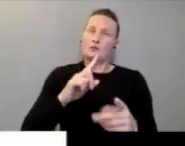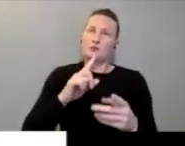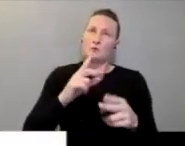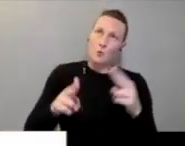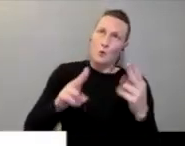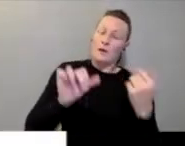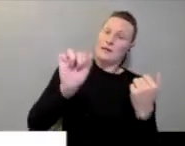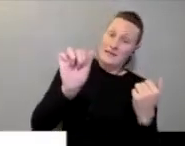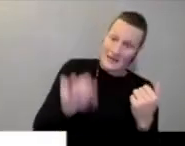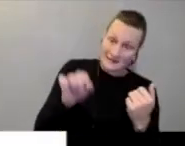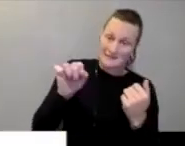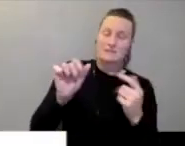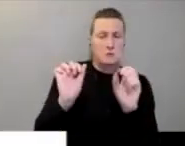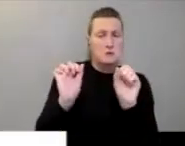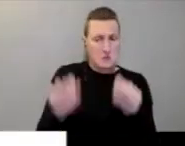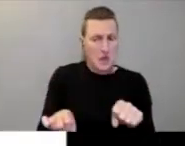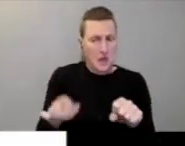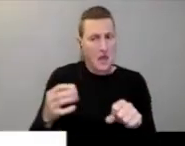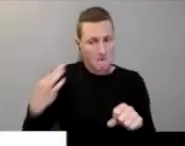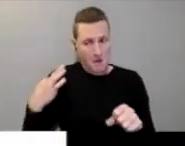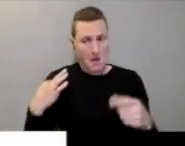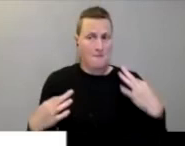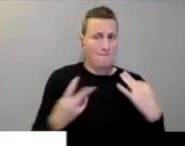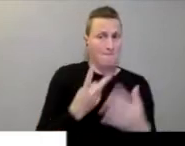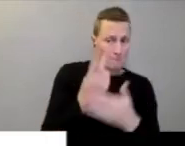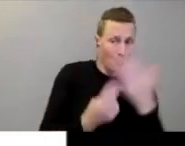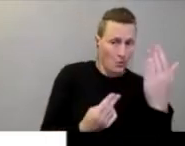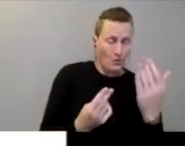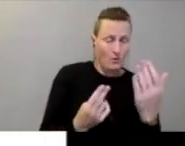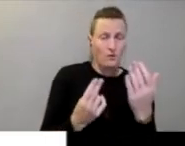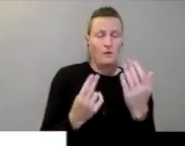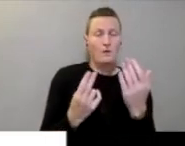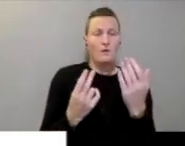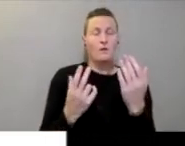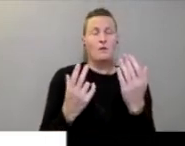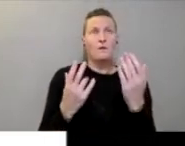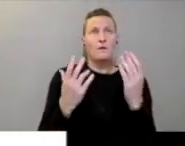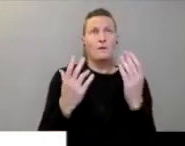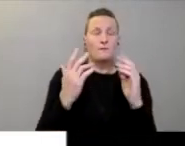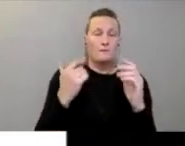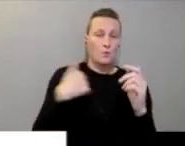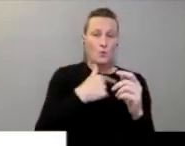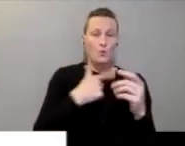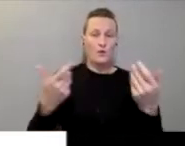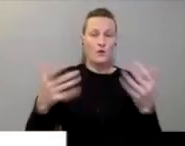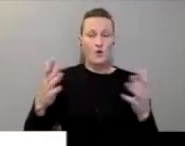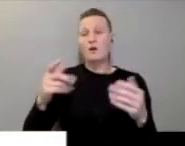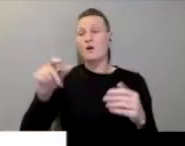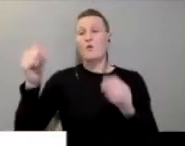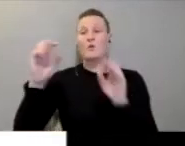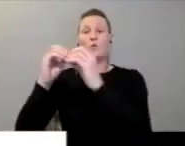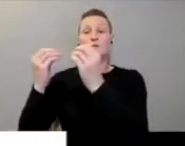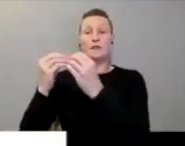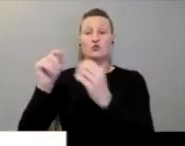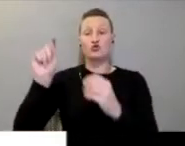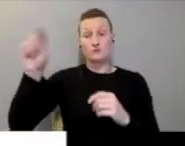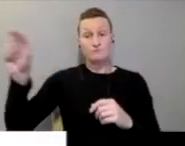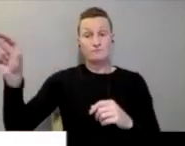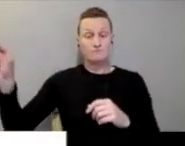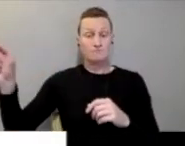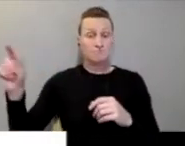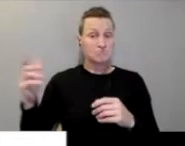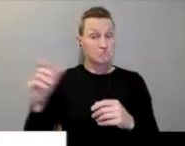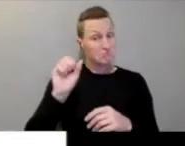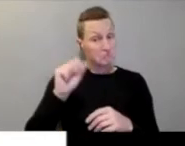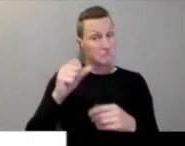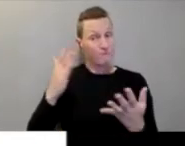and we have already said yes to other questions around organizations that do receive money from the city as part of